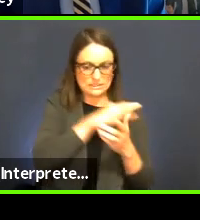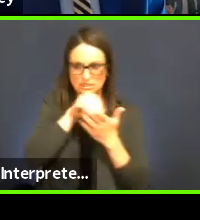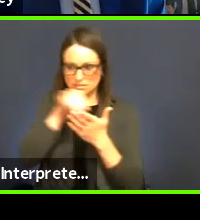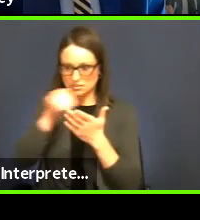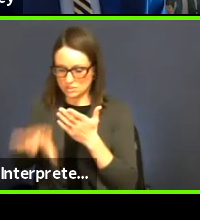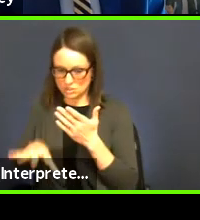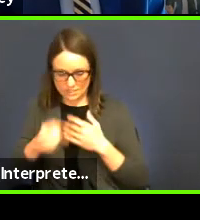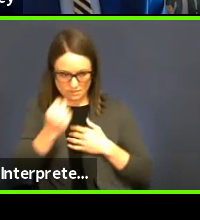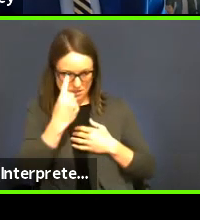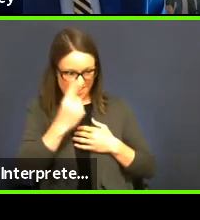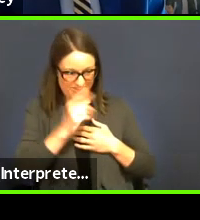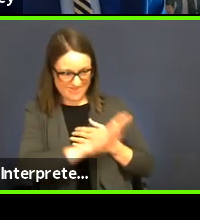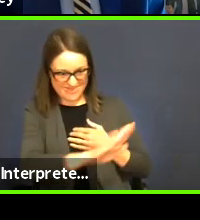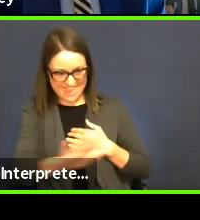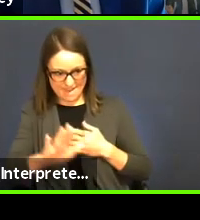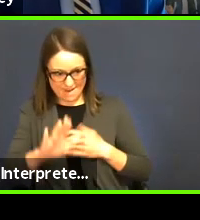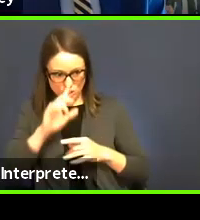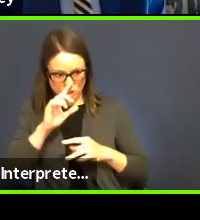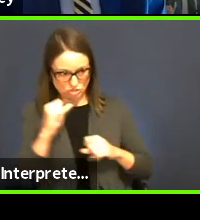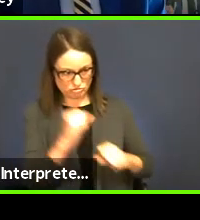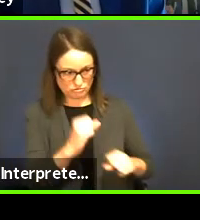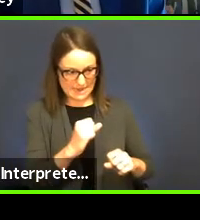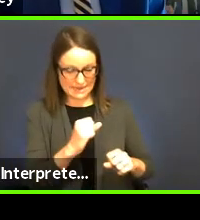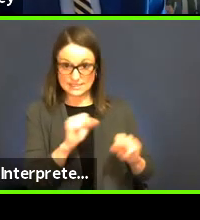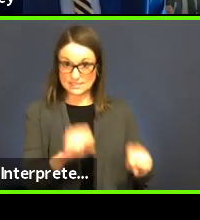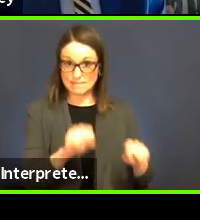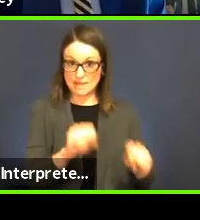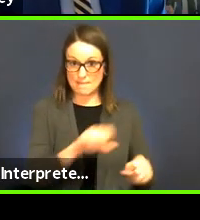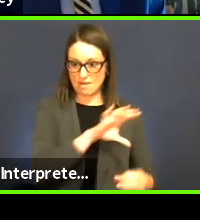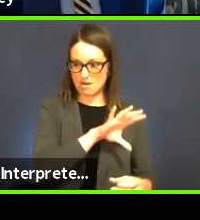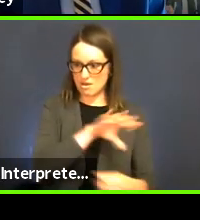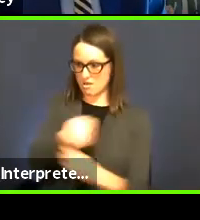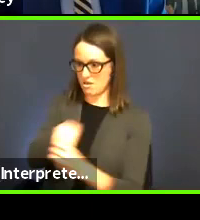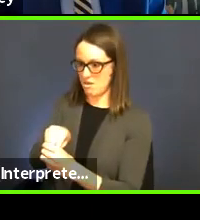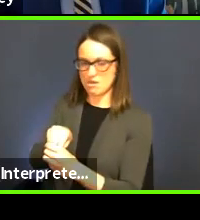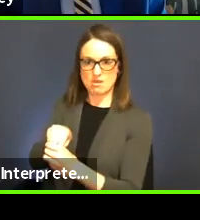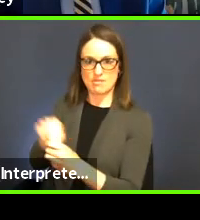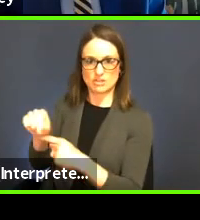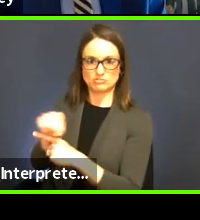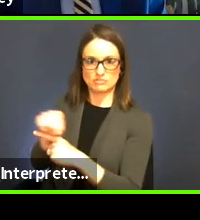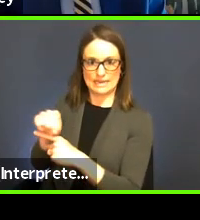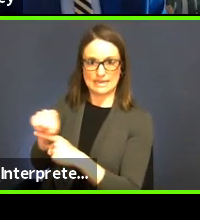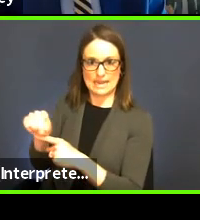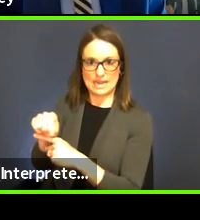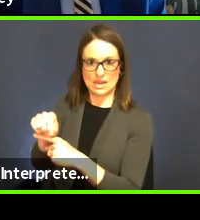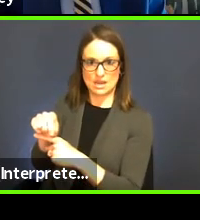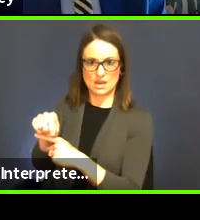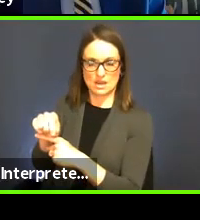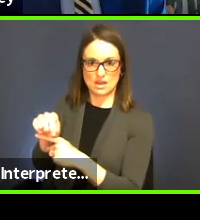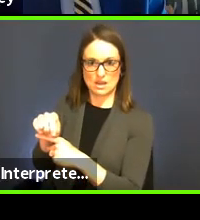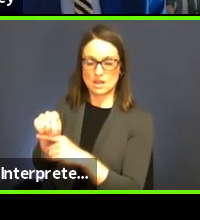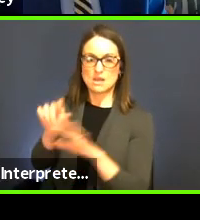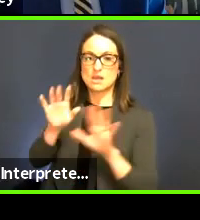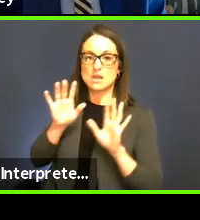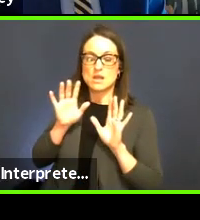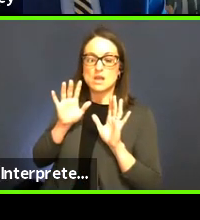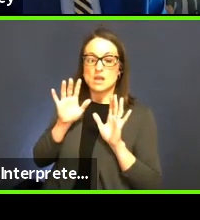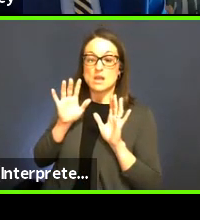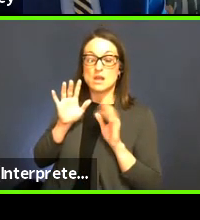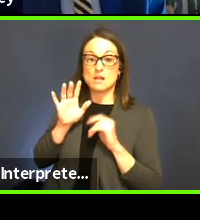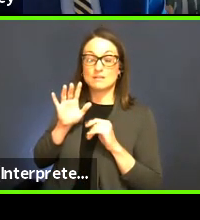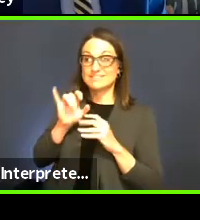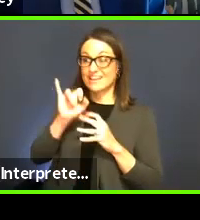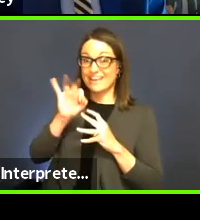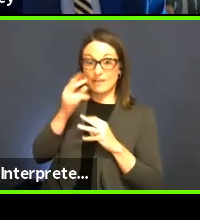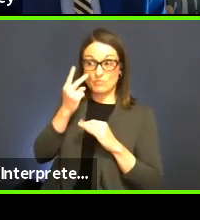to participate in the training, to make sure that, that we're not, simply because we see a person of color,